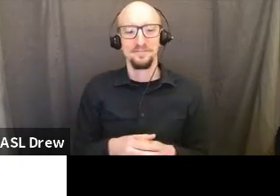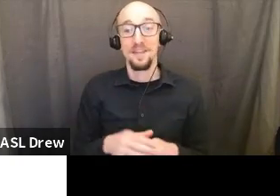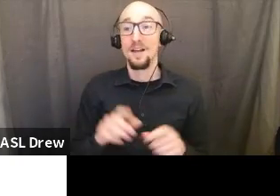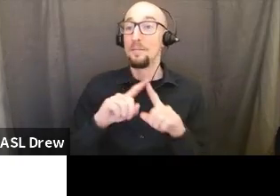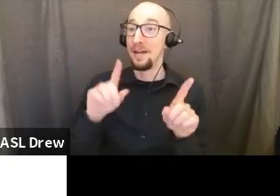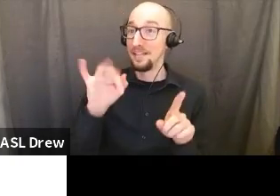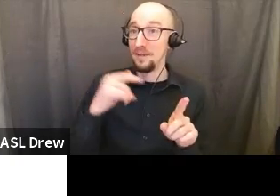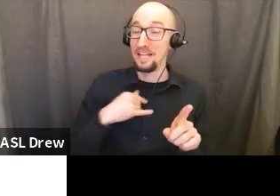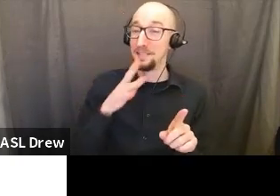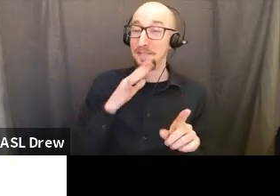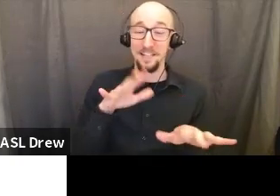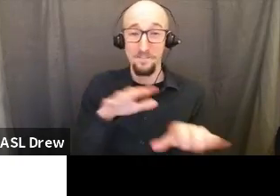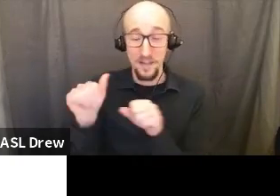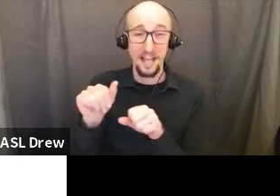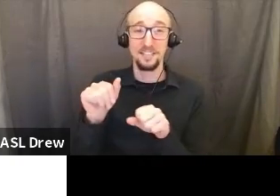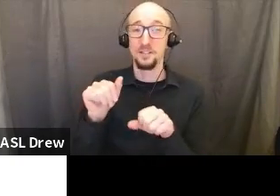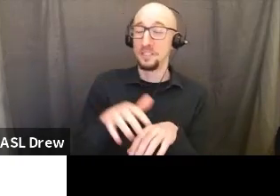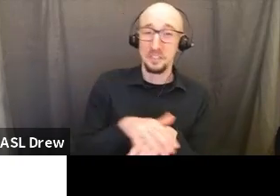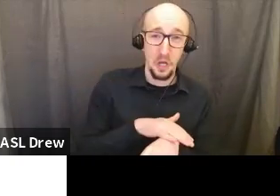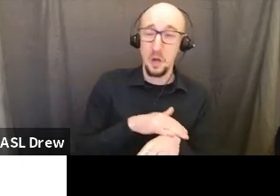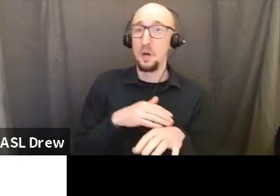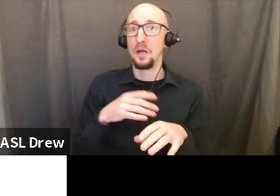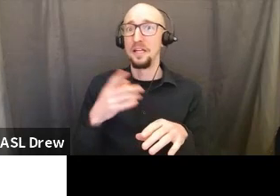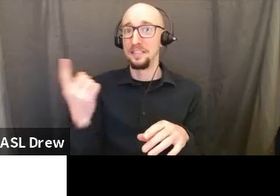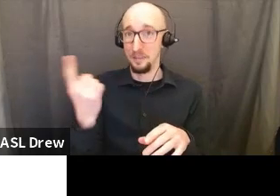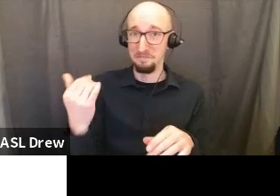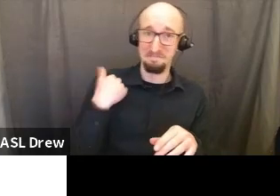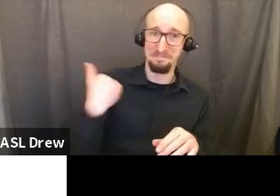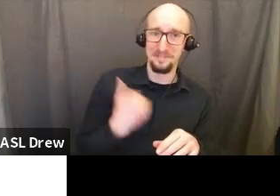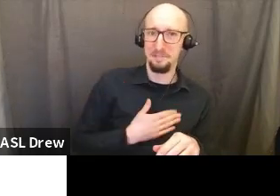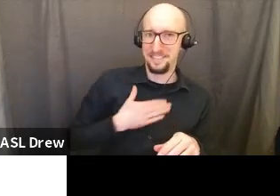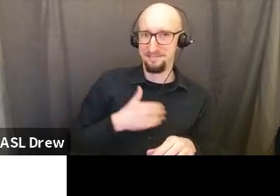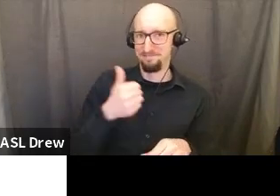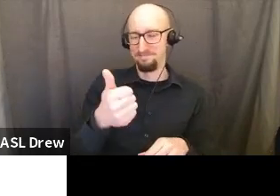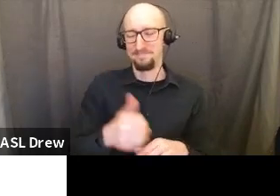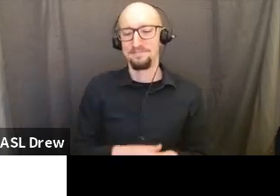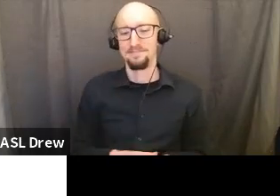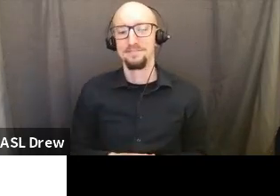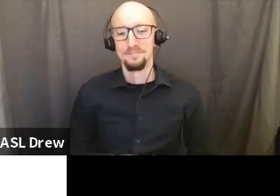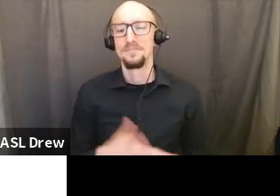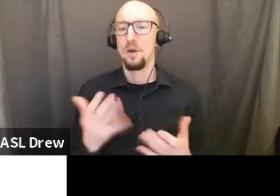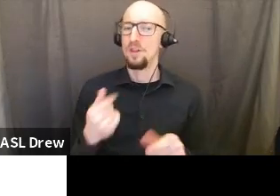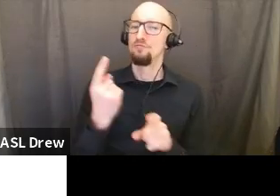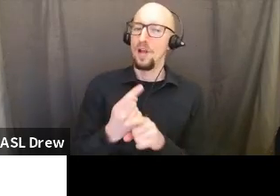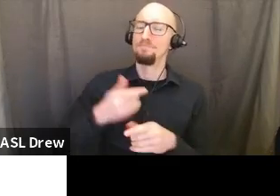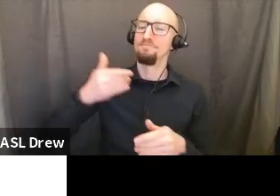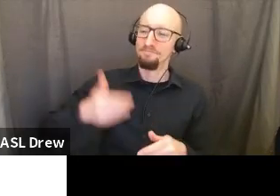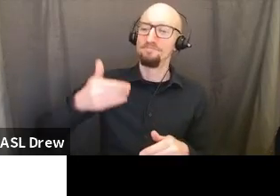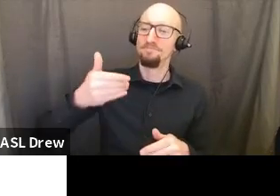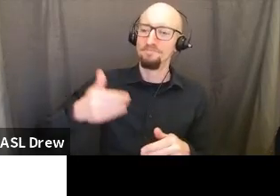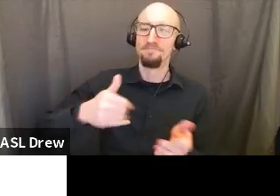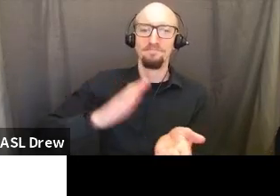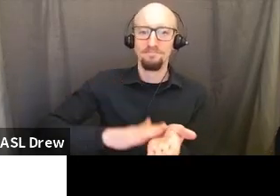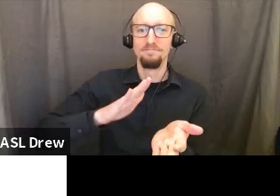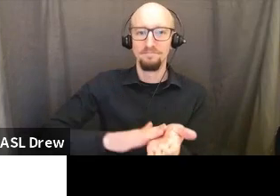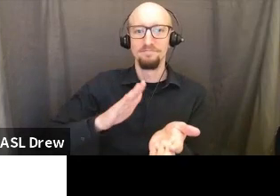too quickly or too slowly, just someone can let me know if the pace is right. So I want